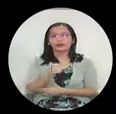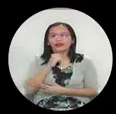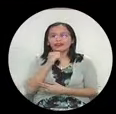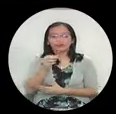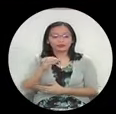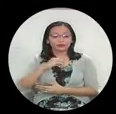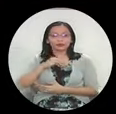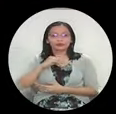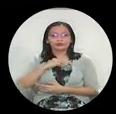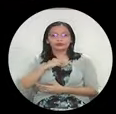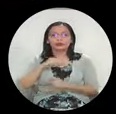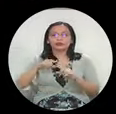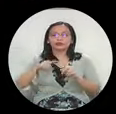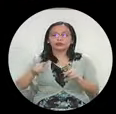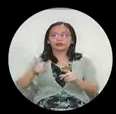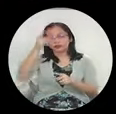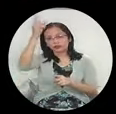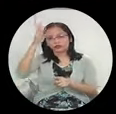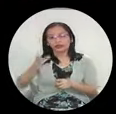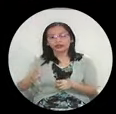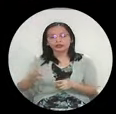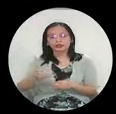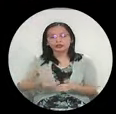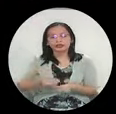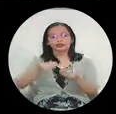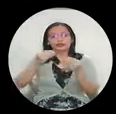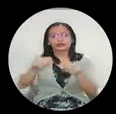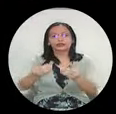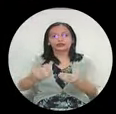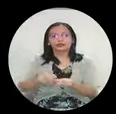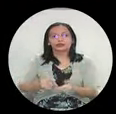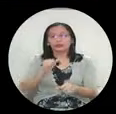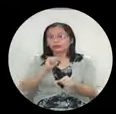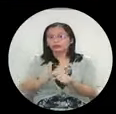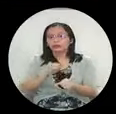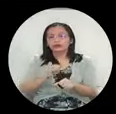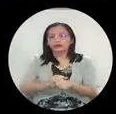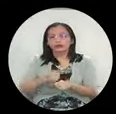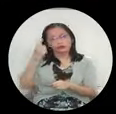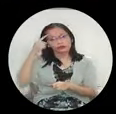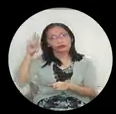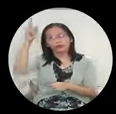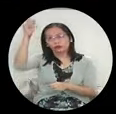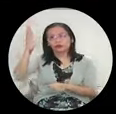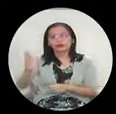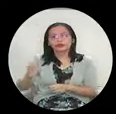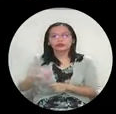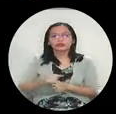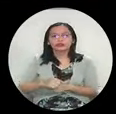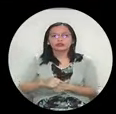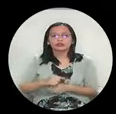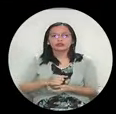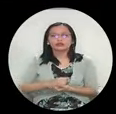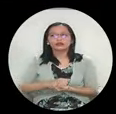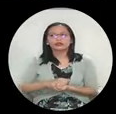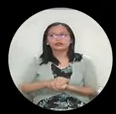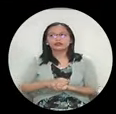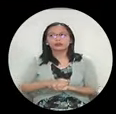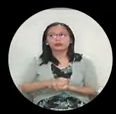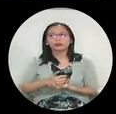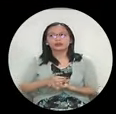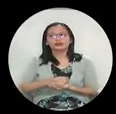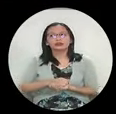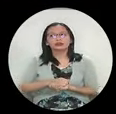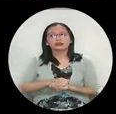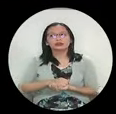Gipyalan ka lang. If you have a business today and your business is successful, stewardship na.